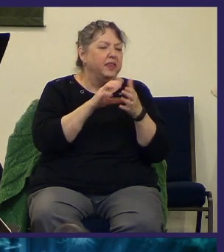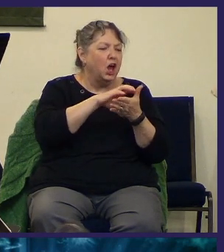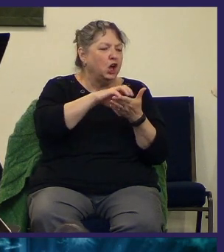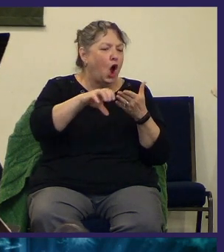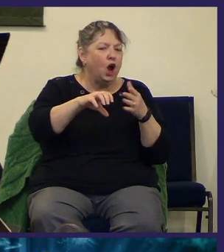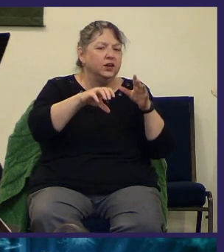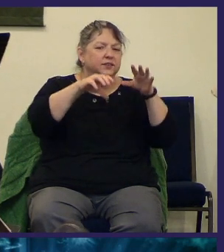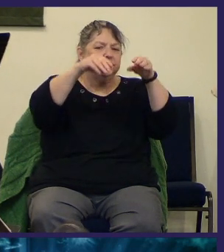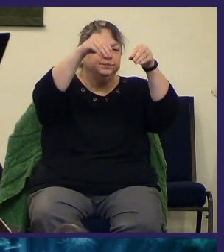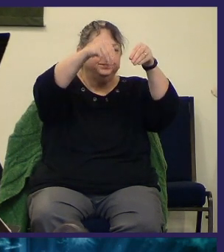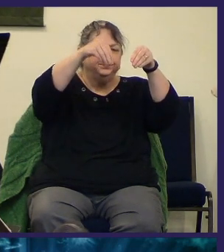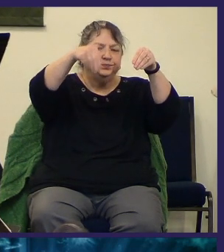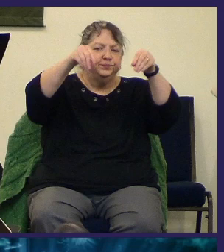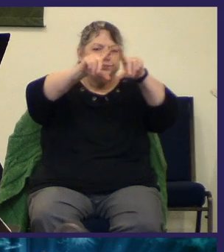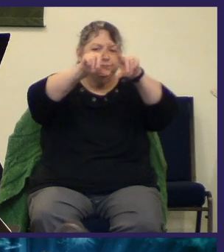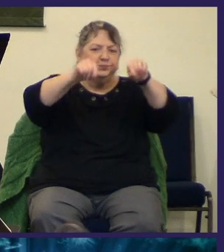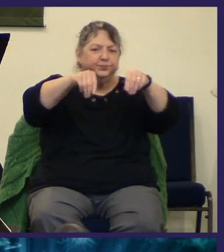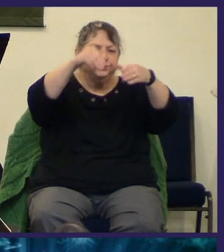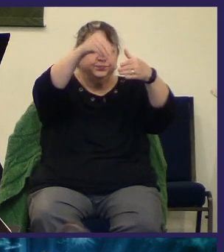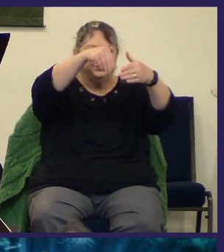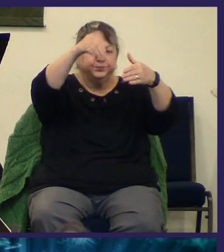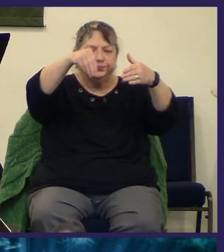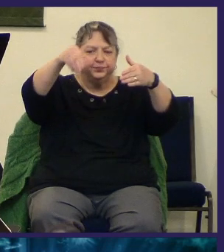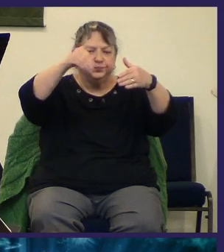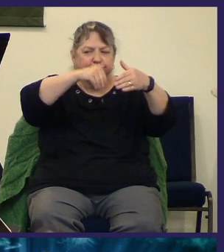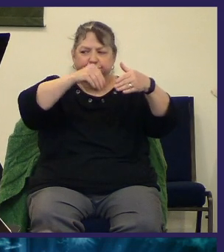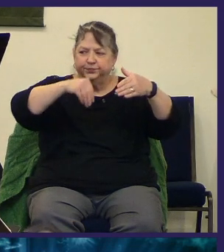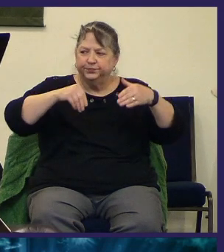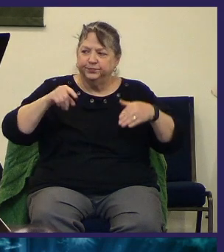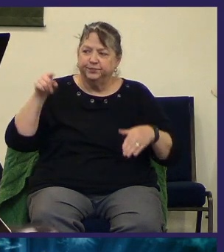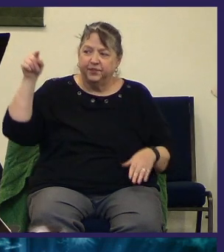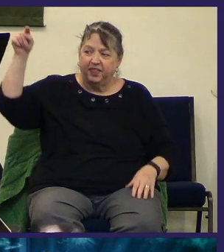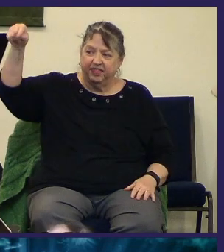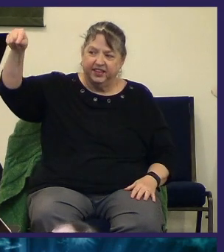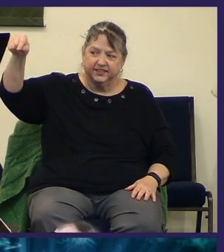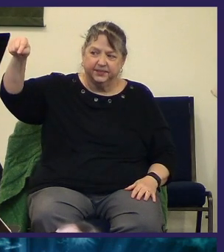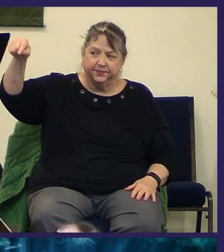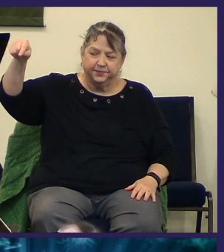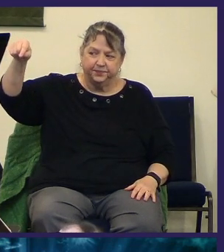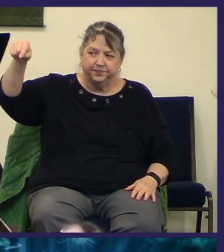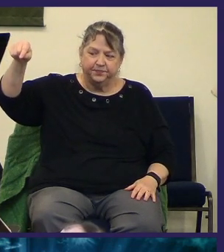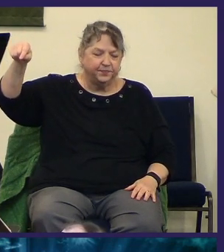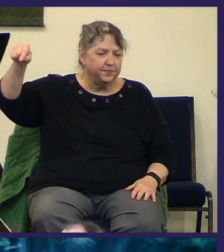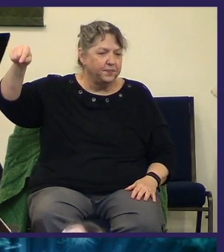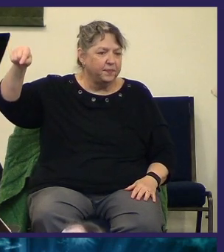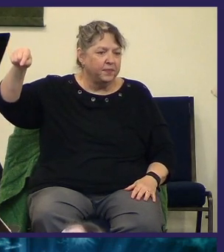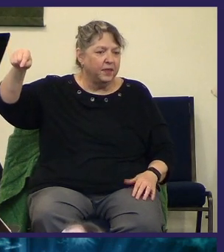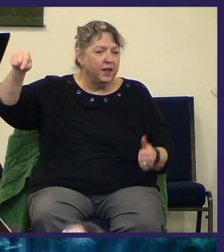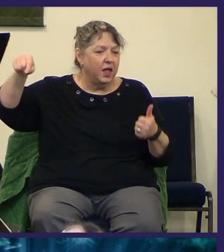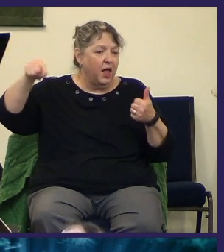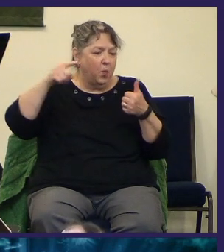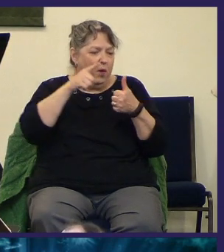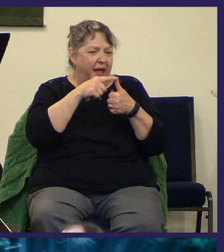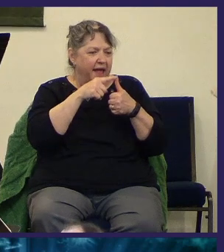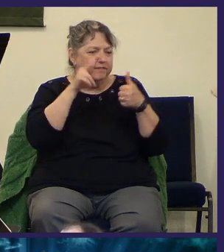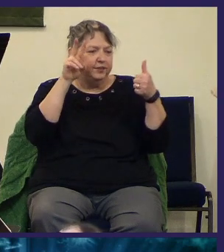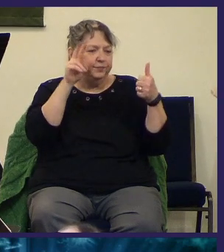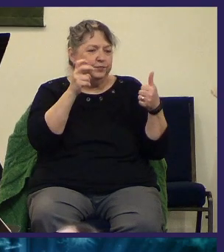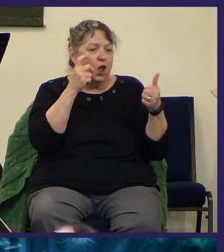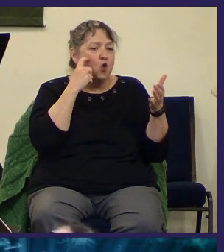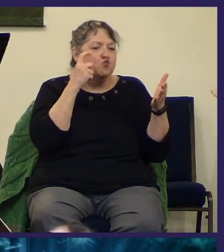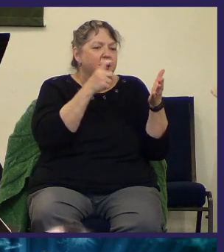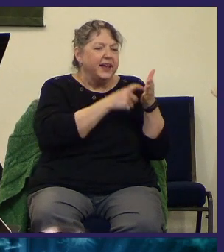so there's different types of cards this one is in recognition of i don't know if you're familiar with these or not